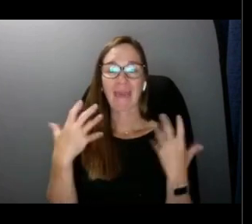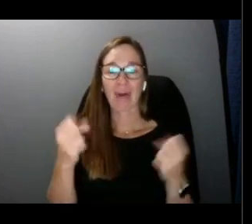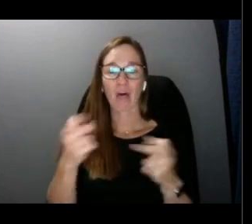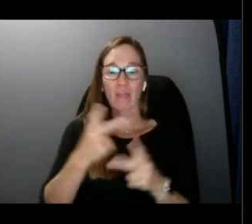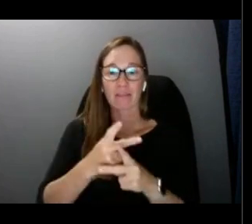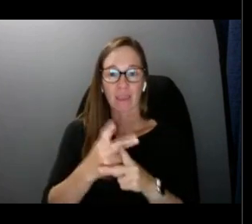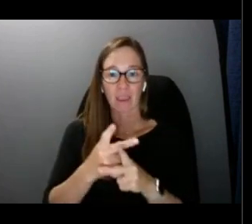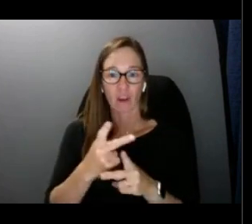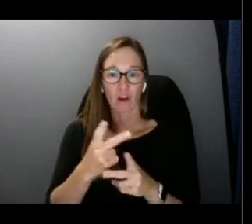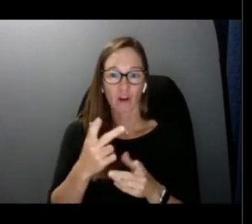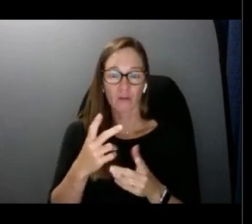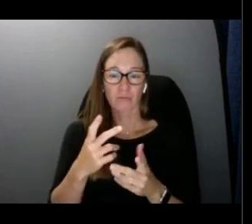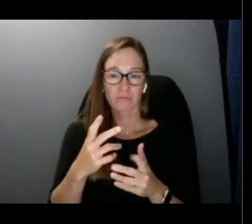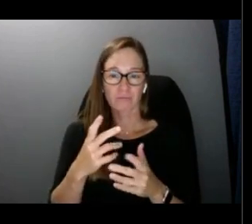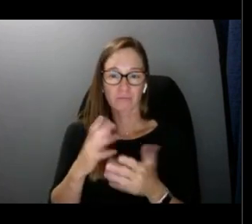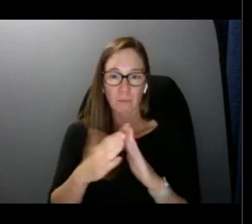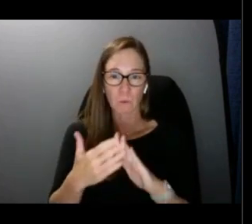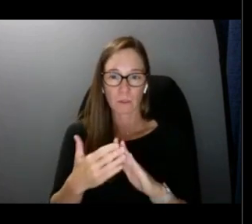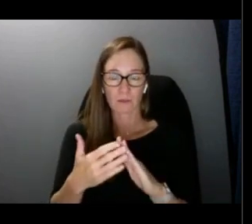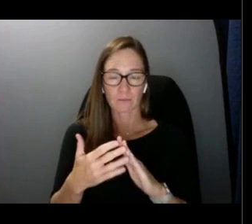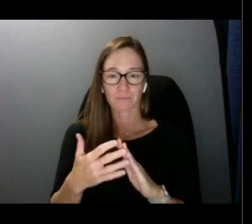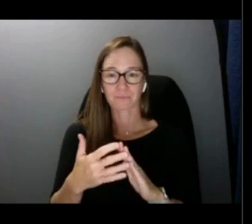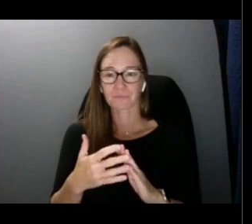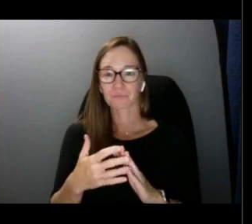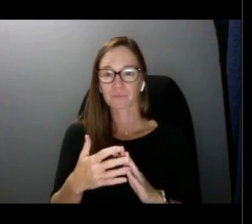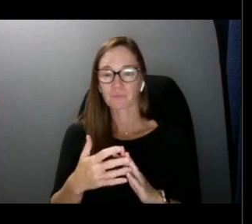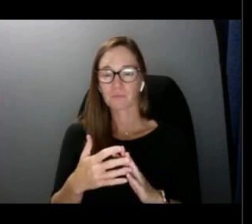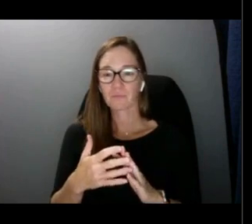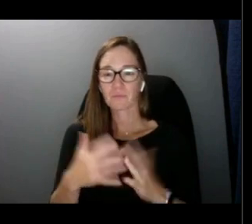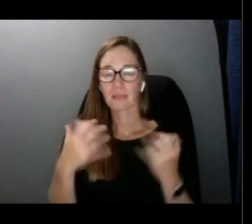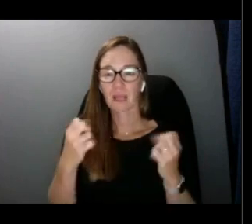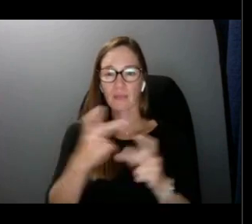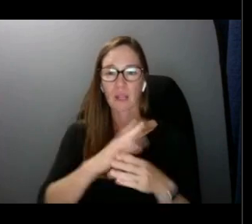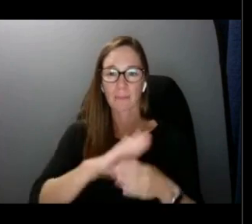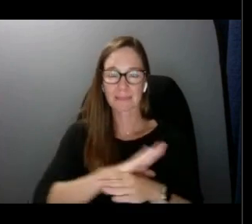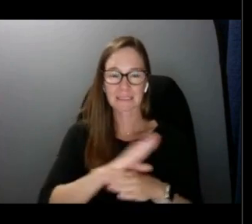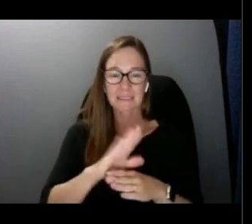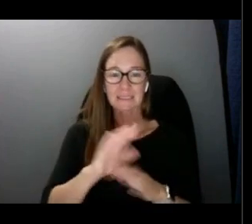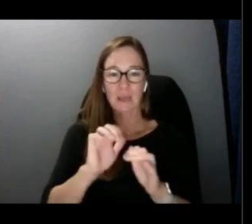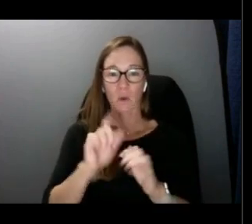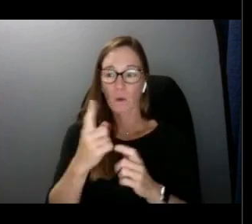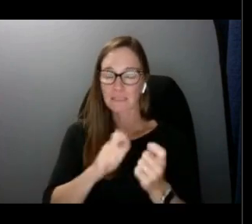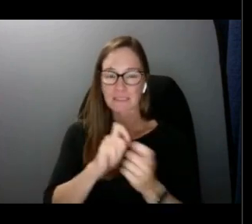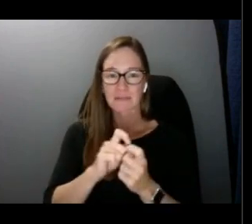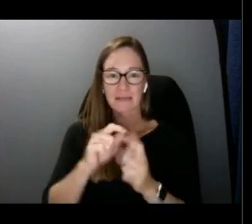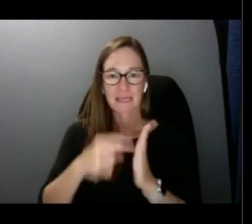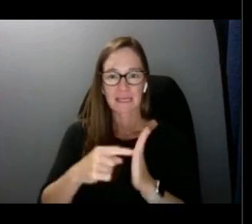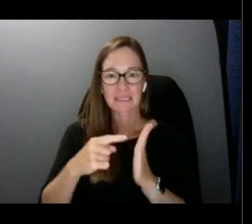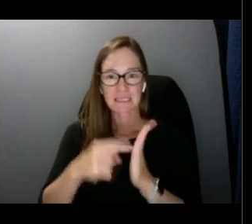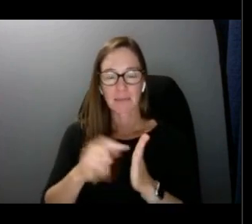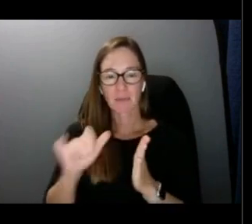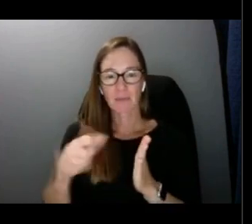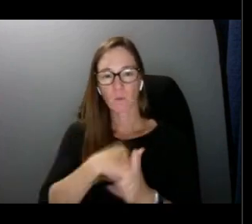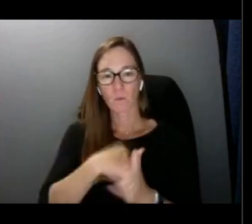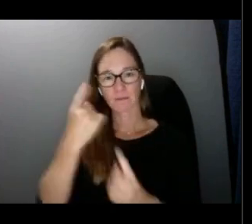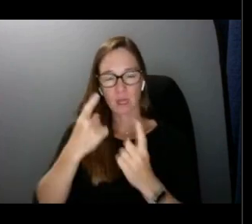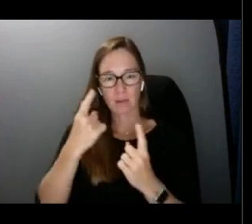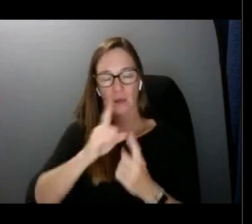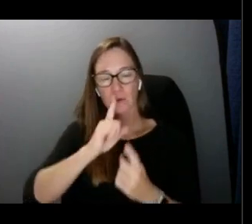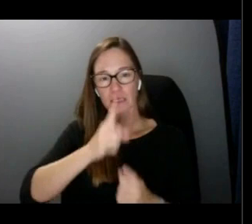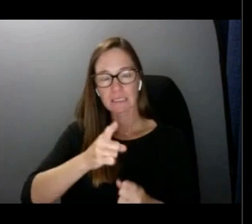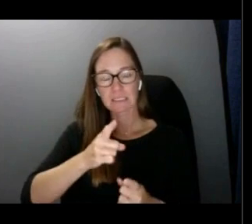sector. And uh, a particular example that we've thought around